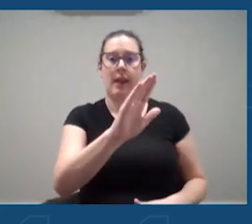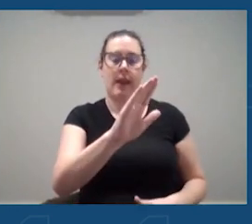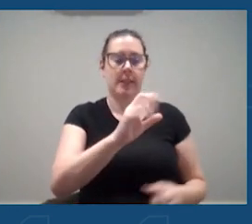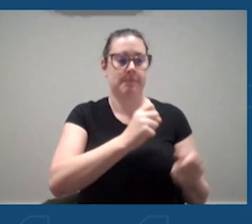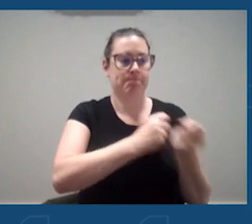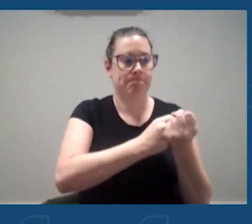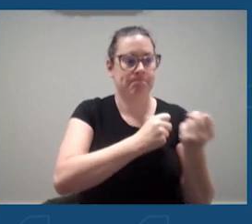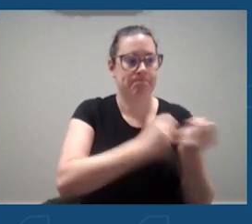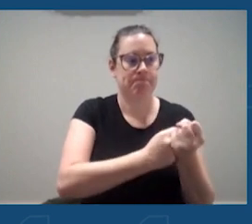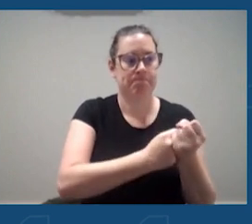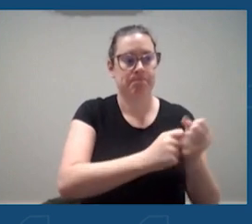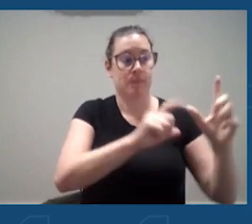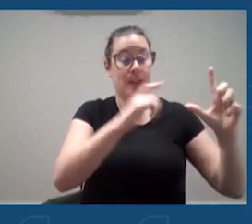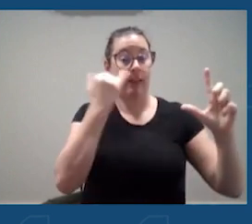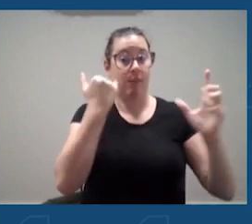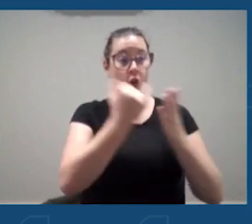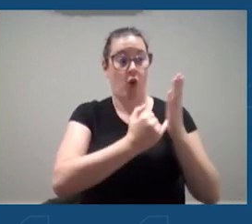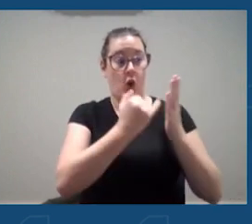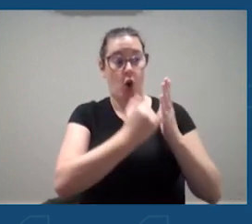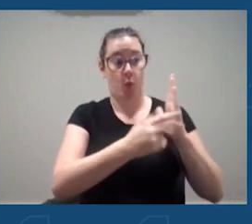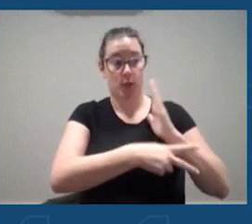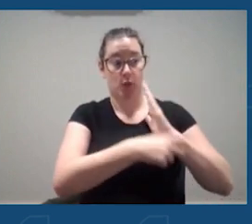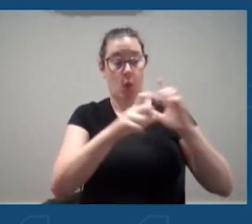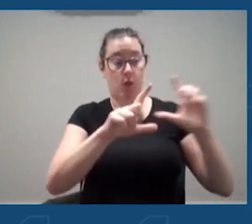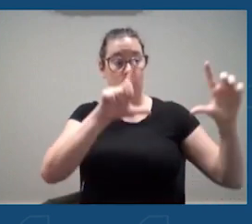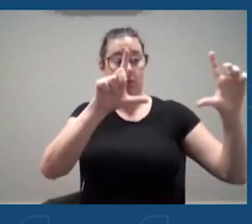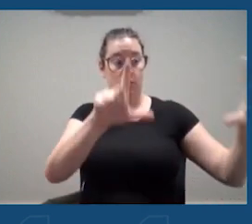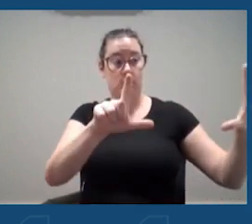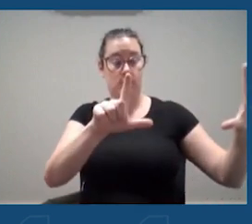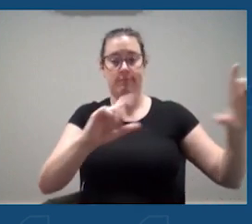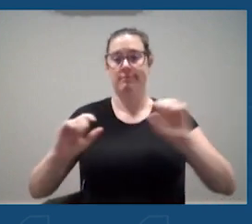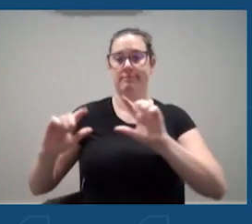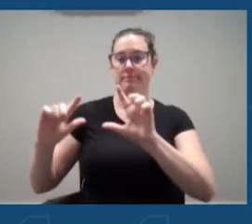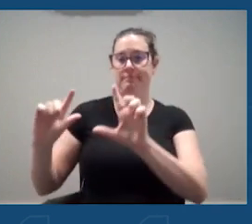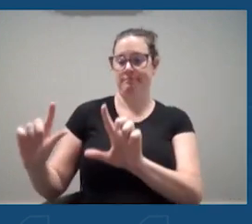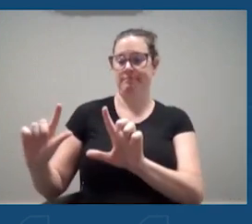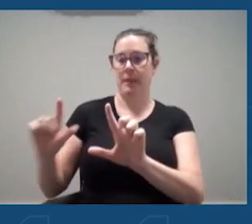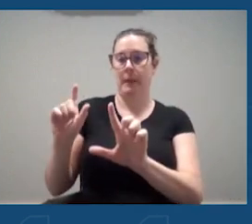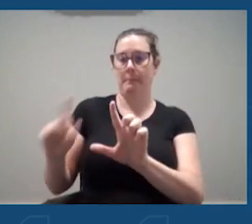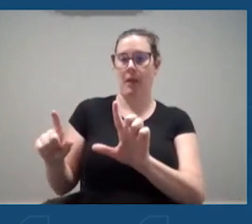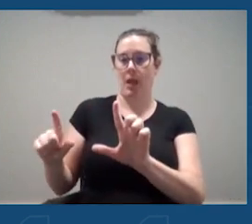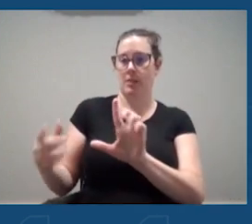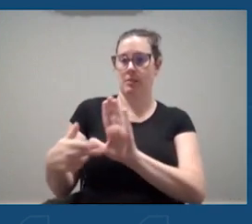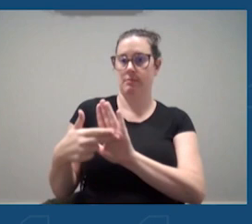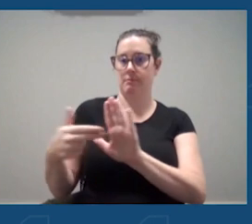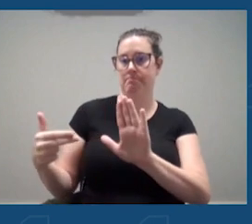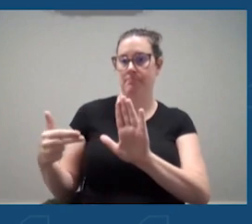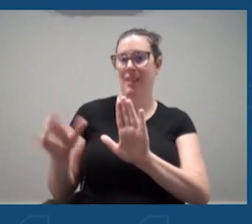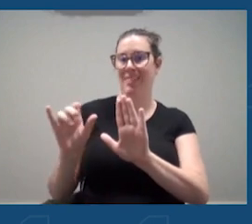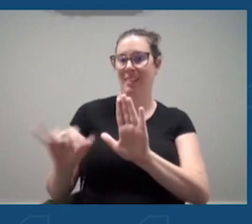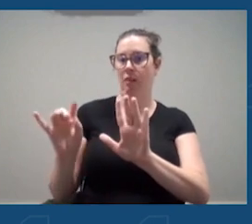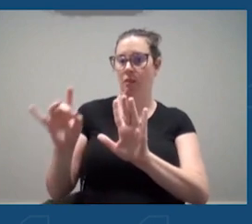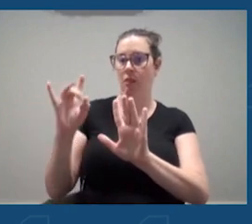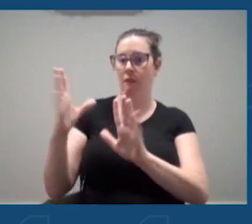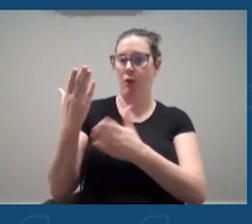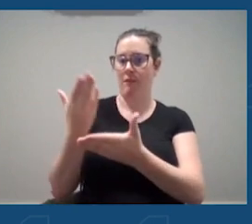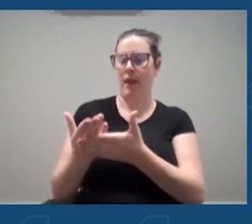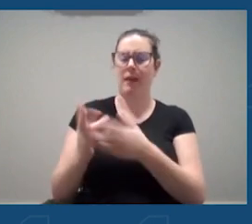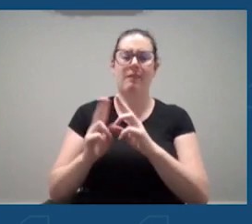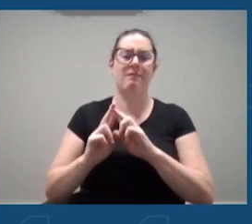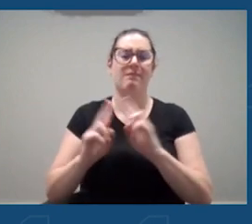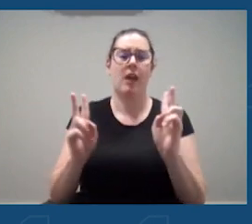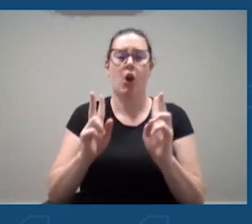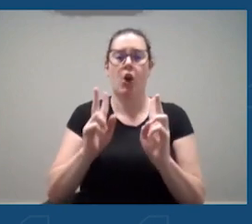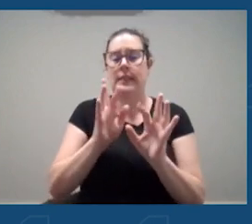be displayed along with a placard acknowledging that cruel fact. Very simple,